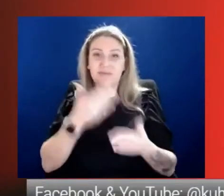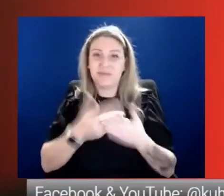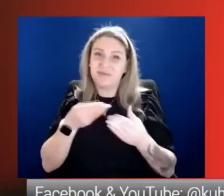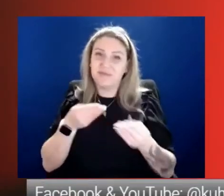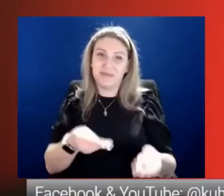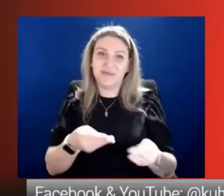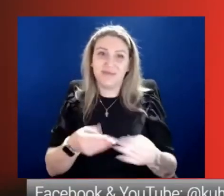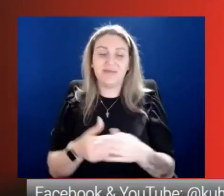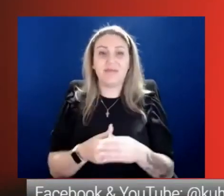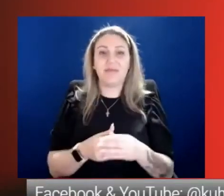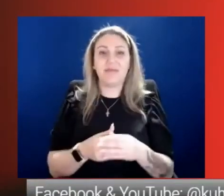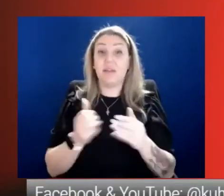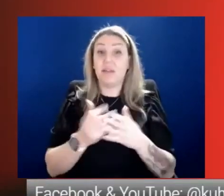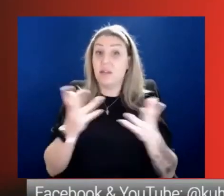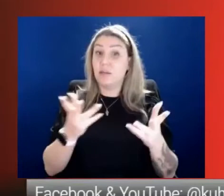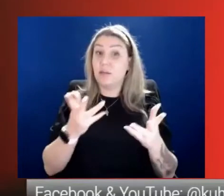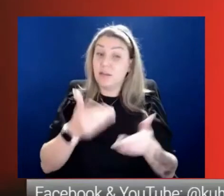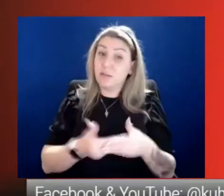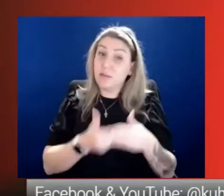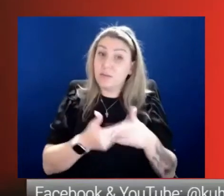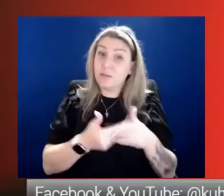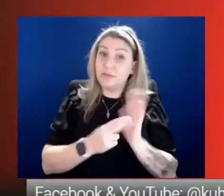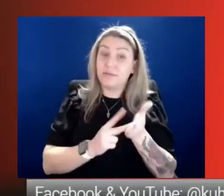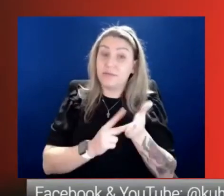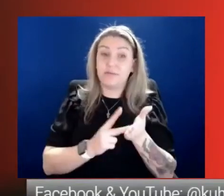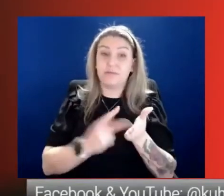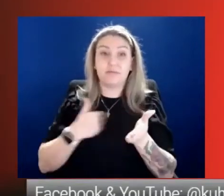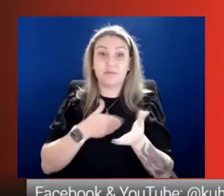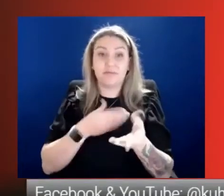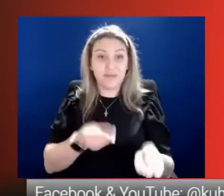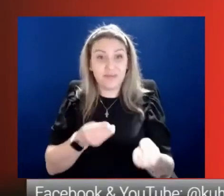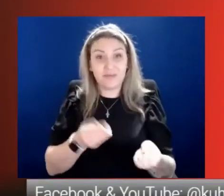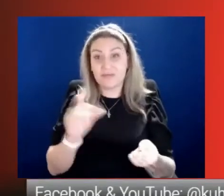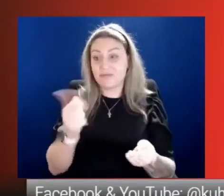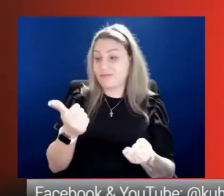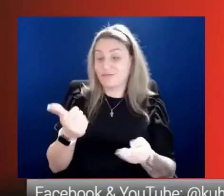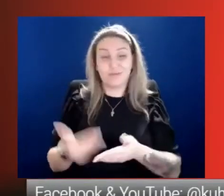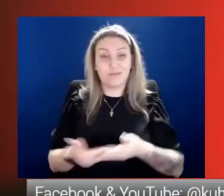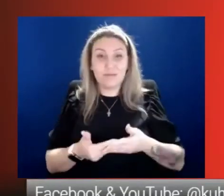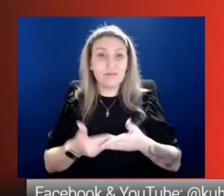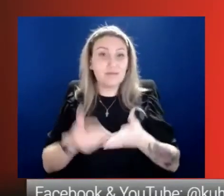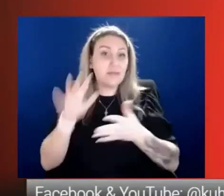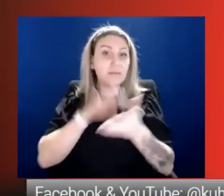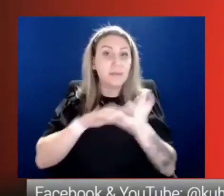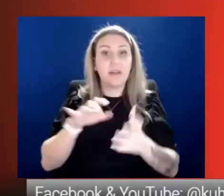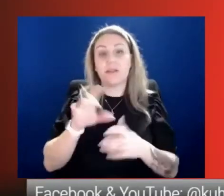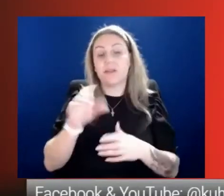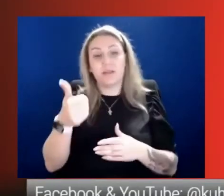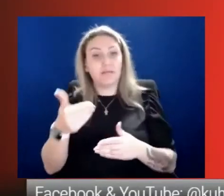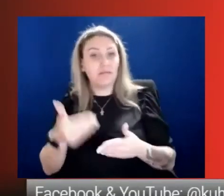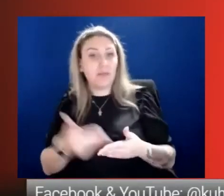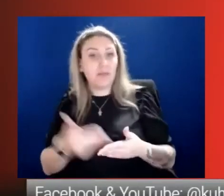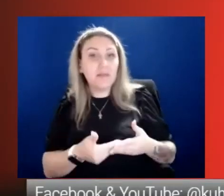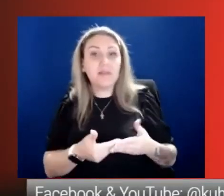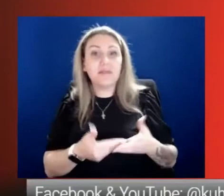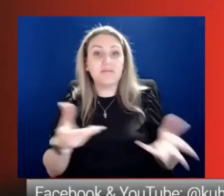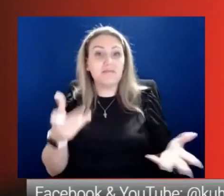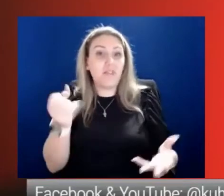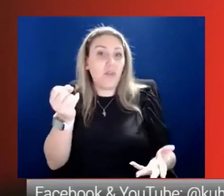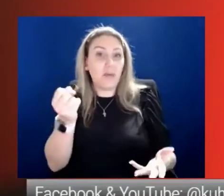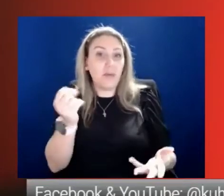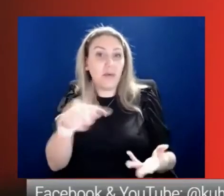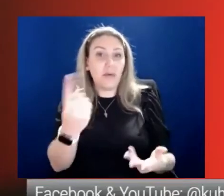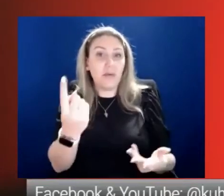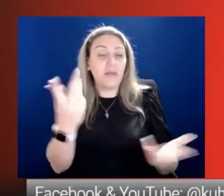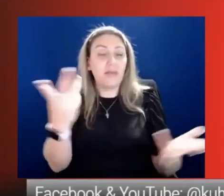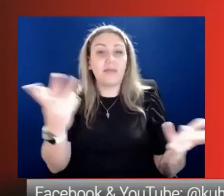babies, that's going to be breastfeeding. For other babies, it's going to be a mix of feeding. And for other babies, it's going to be formula feeding. And the bottom